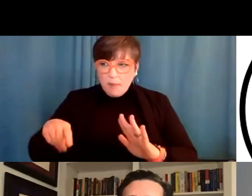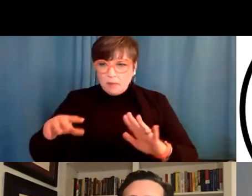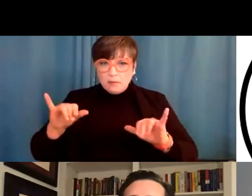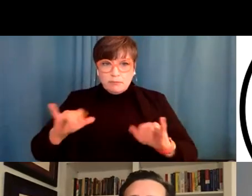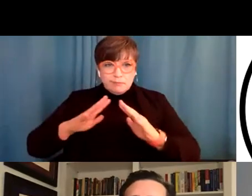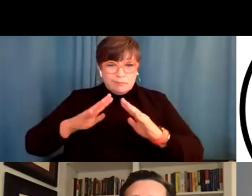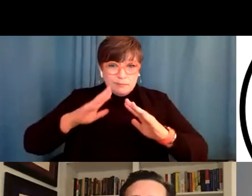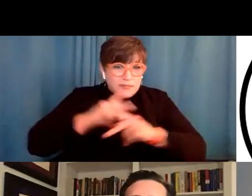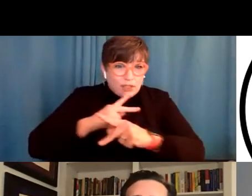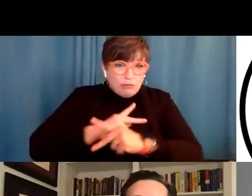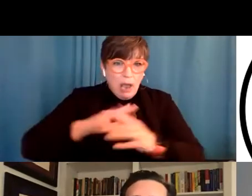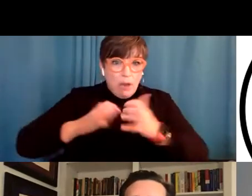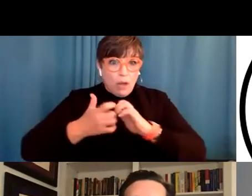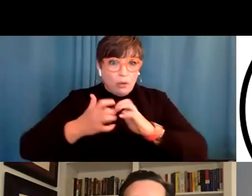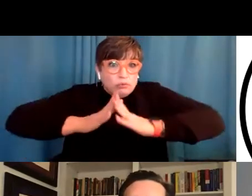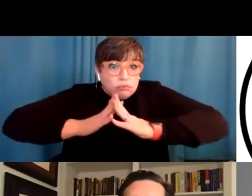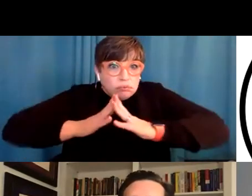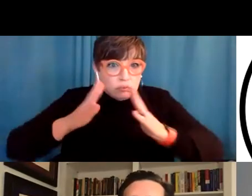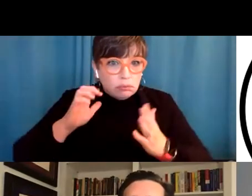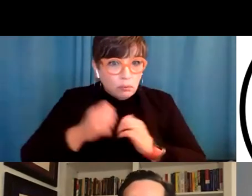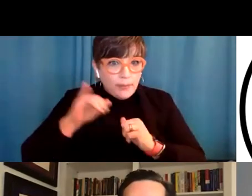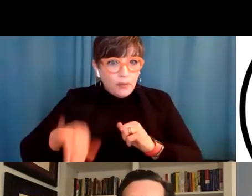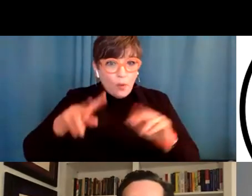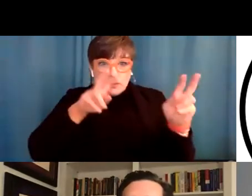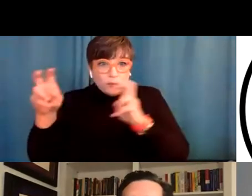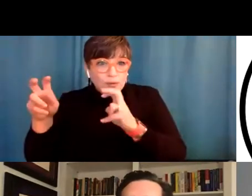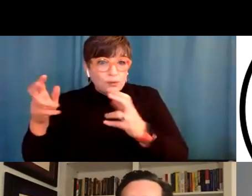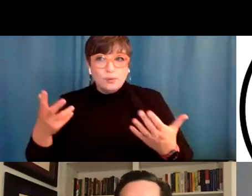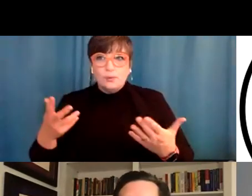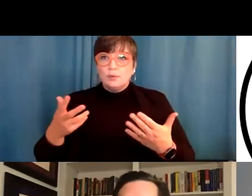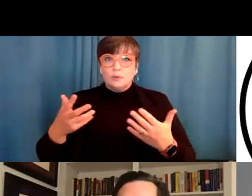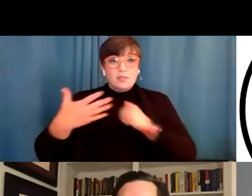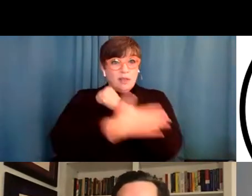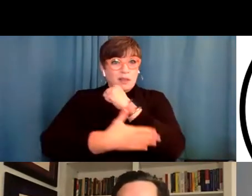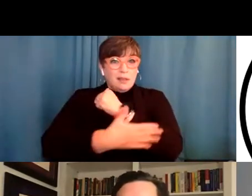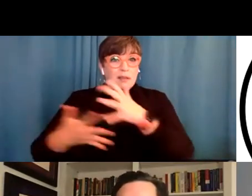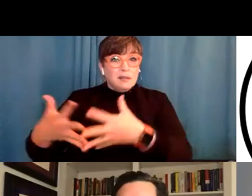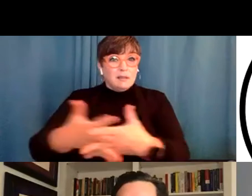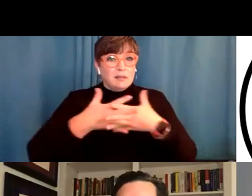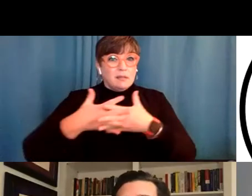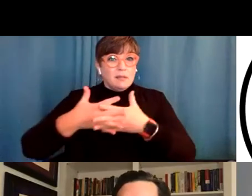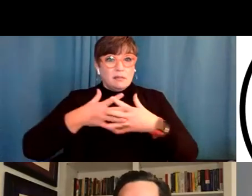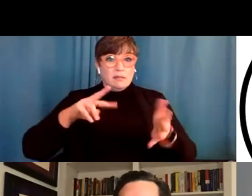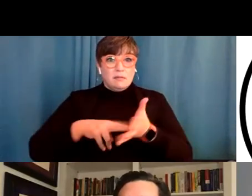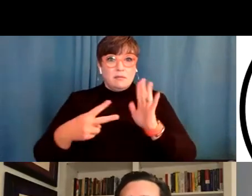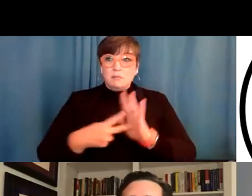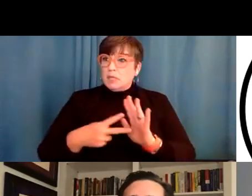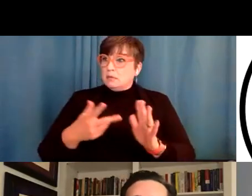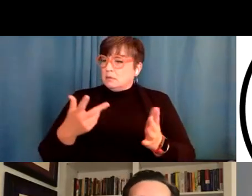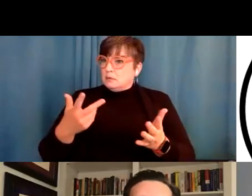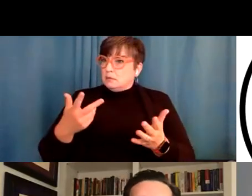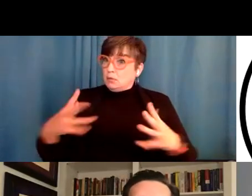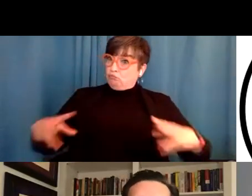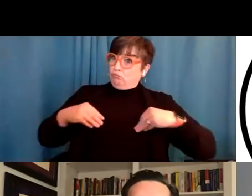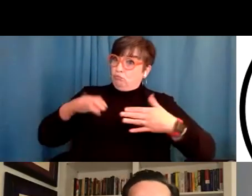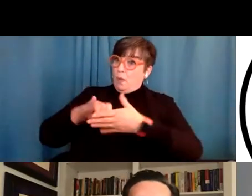to ensure that that these are not actions that are tolerated in